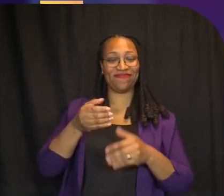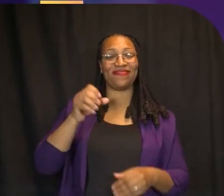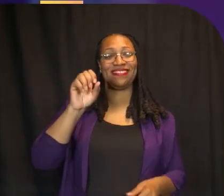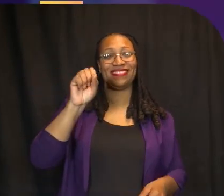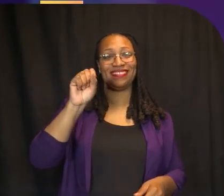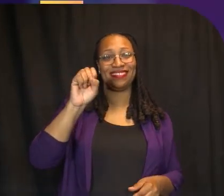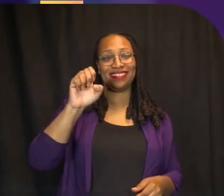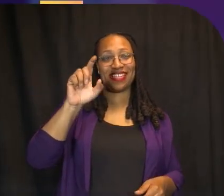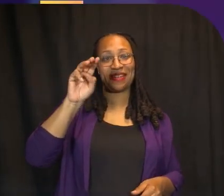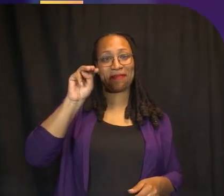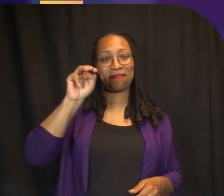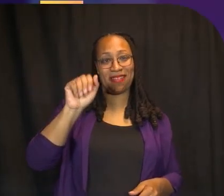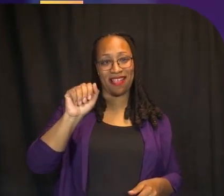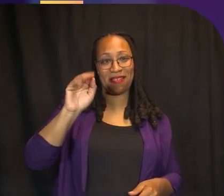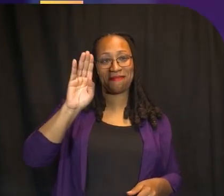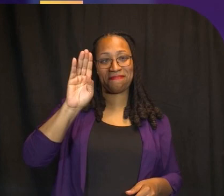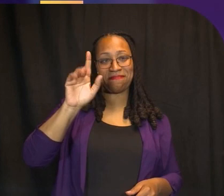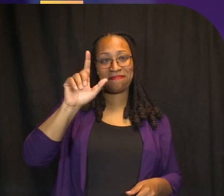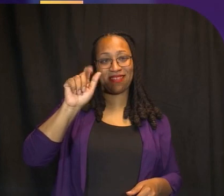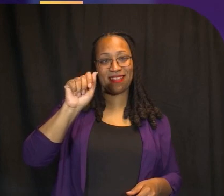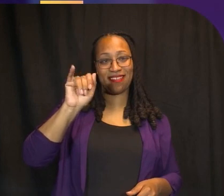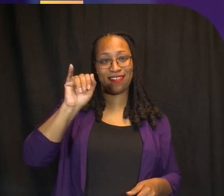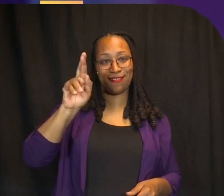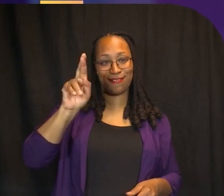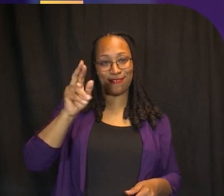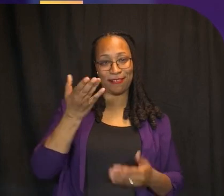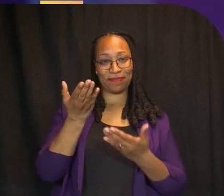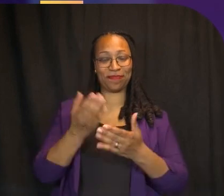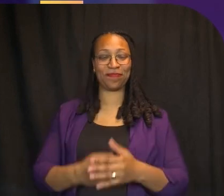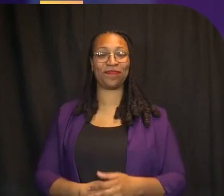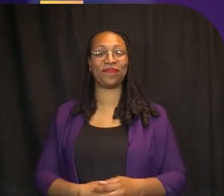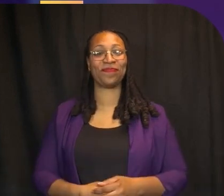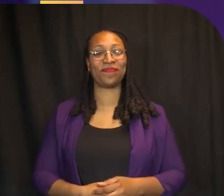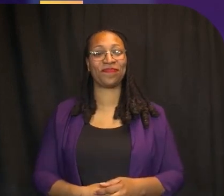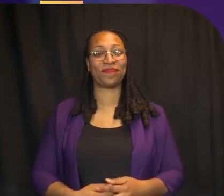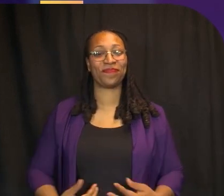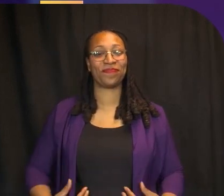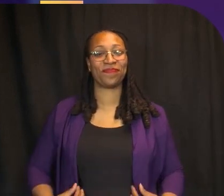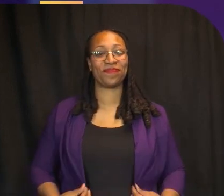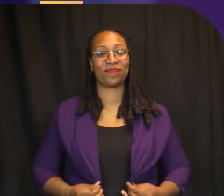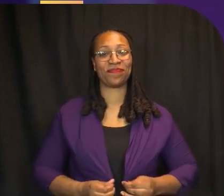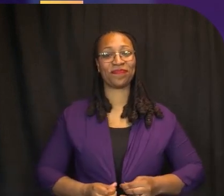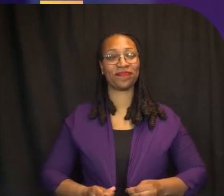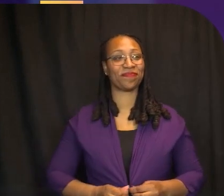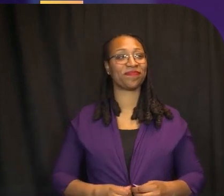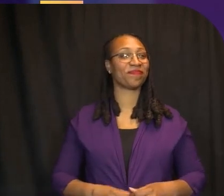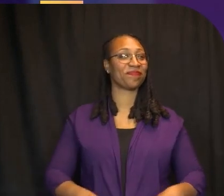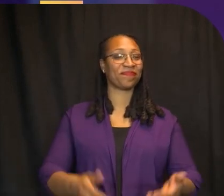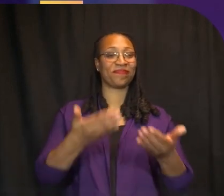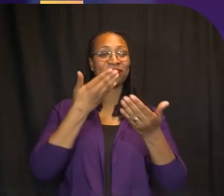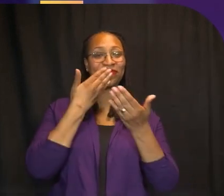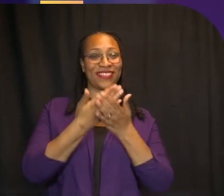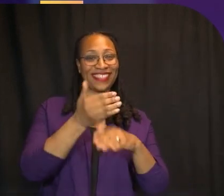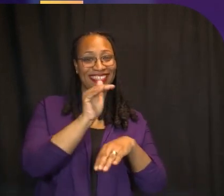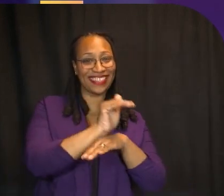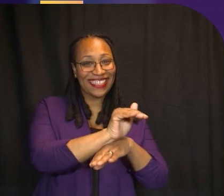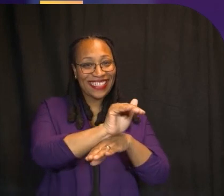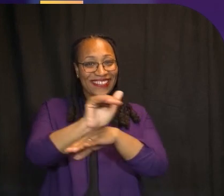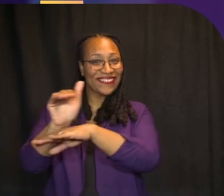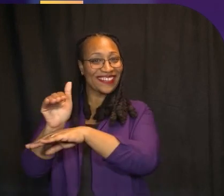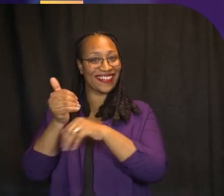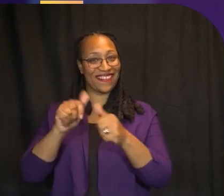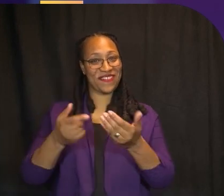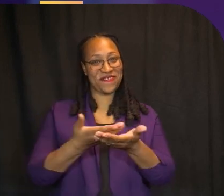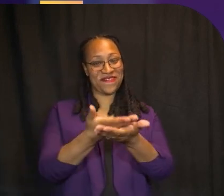Good evening, everyone. I am Selma Blair,